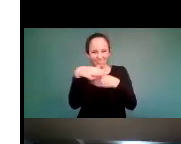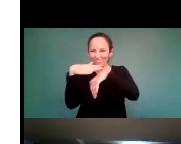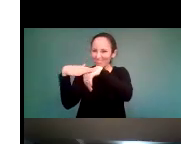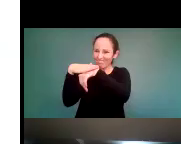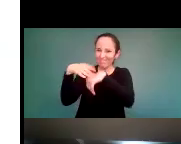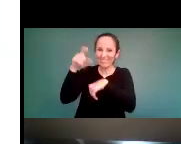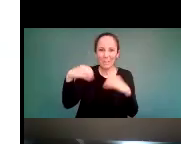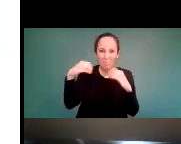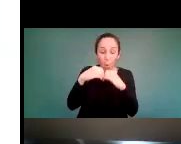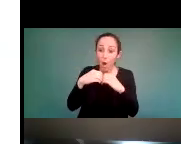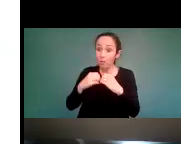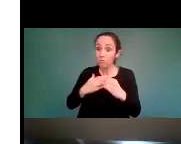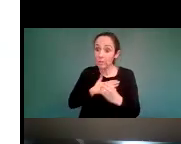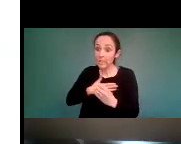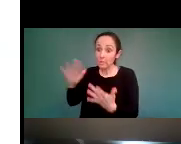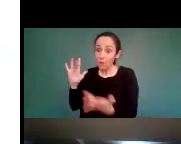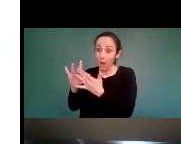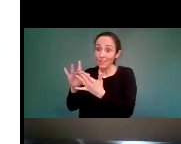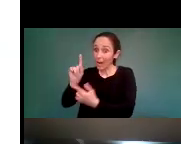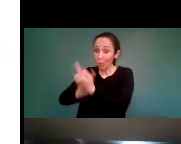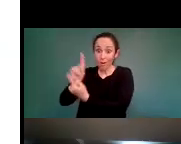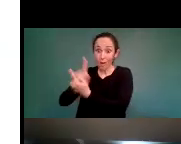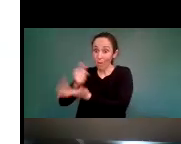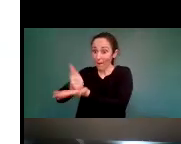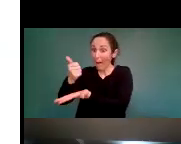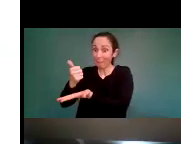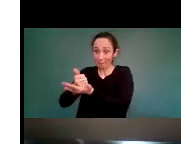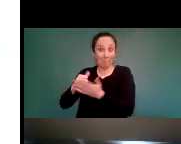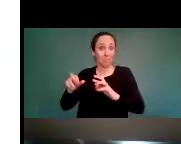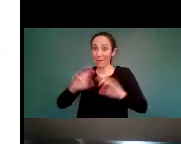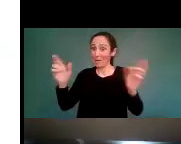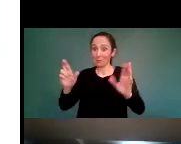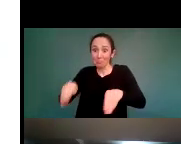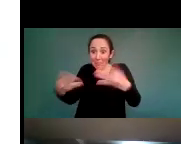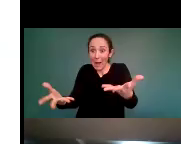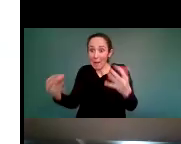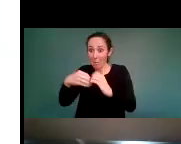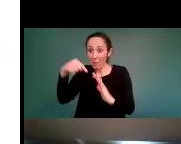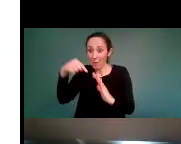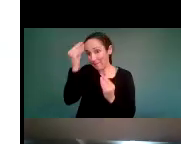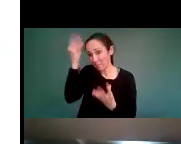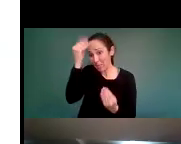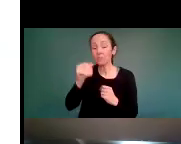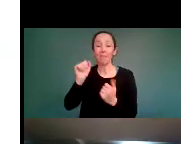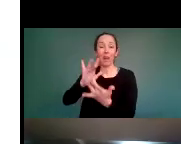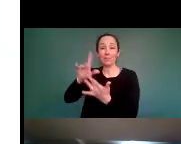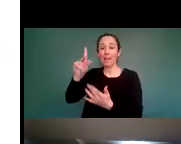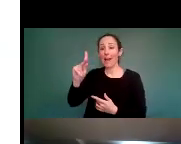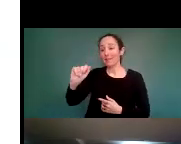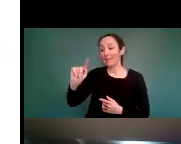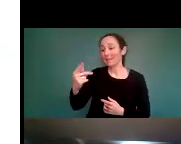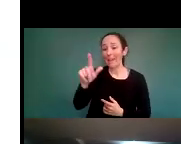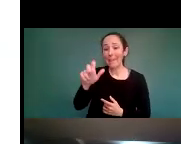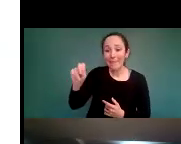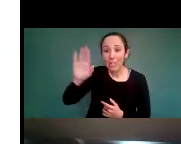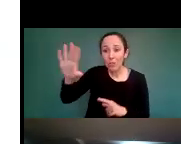always reach out for the kind of one-on-one assistance, and you can do that through that website. And so folks from Kathleen's team, so Kathleen, Rebecca, or folks from